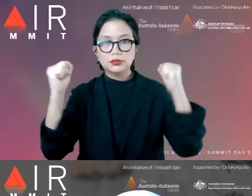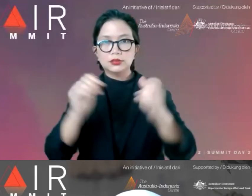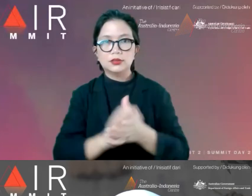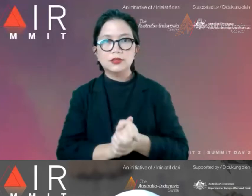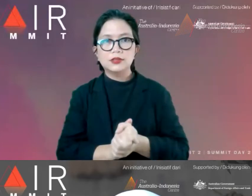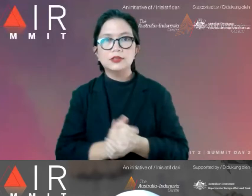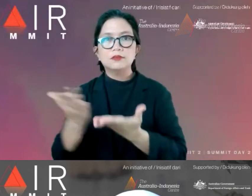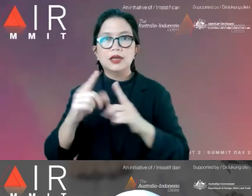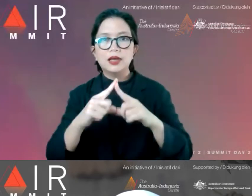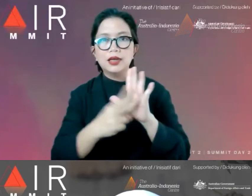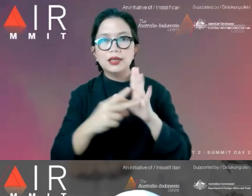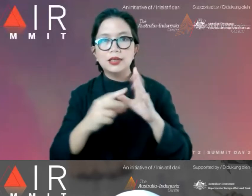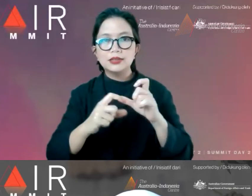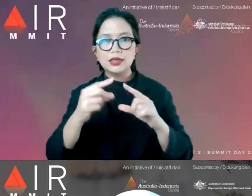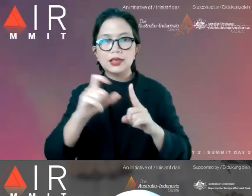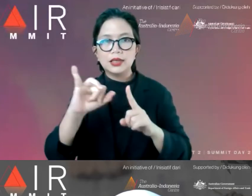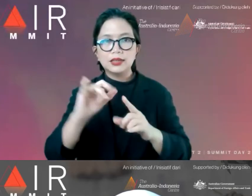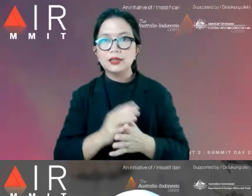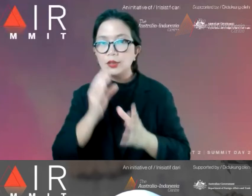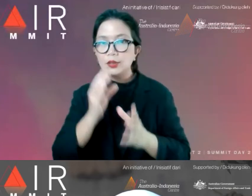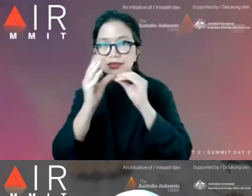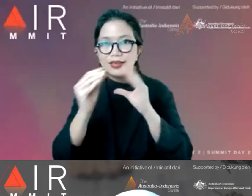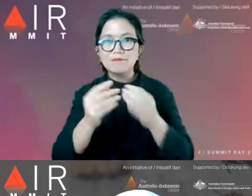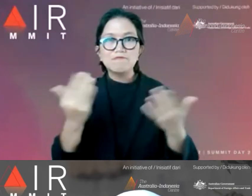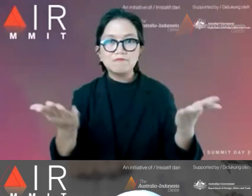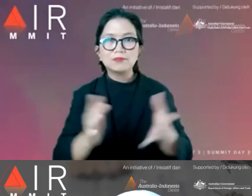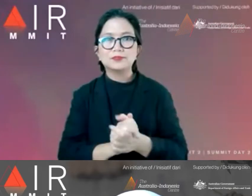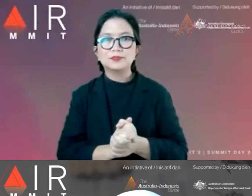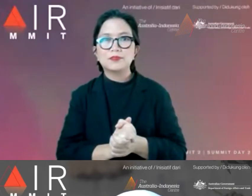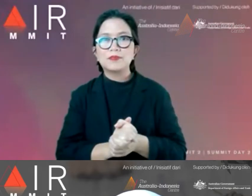and Simon to look at that element as well. And does that change behaviour? Is it better or worse?